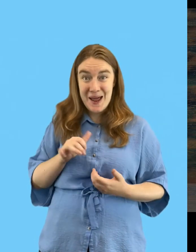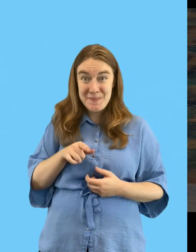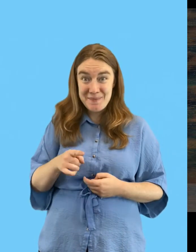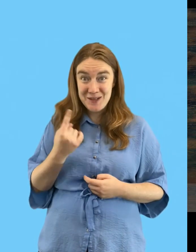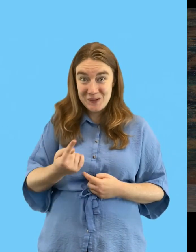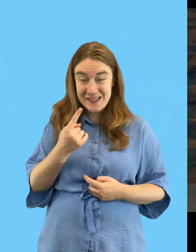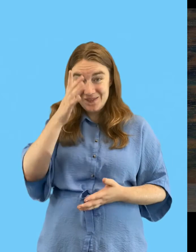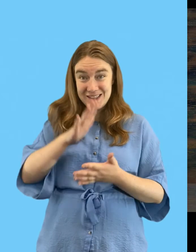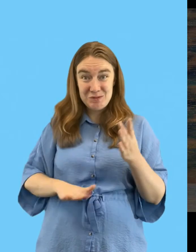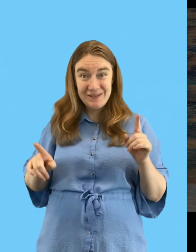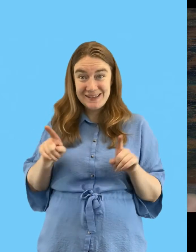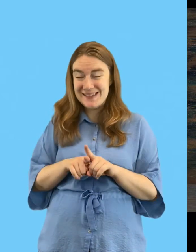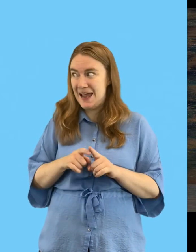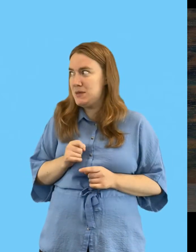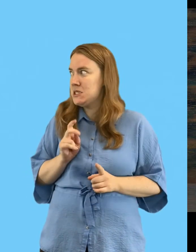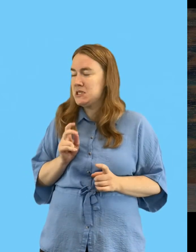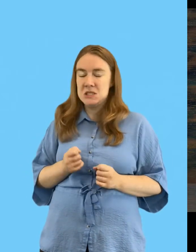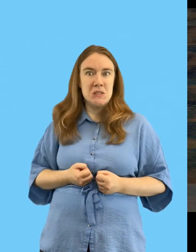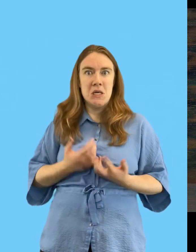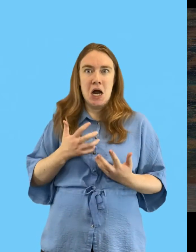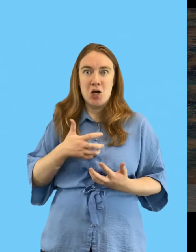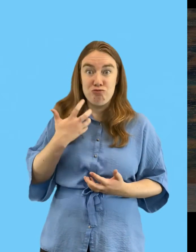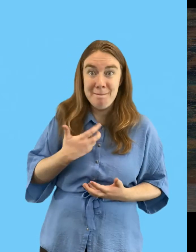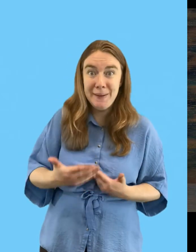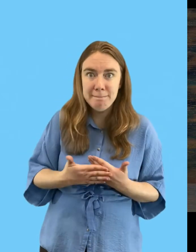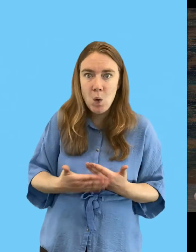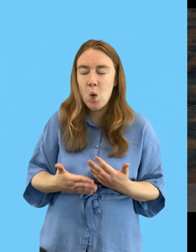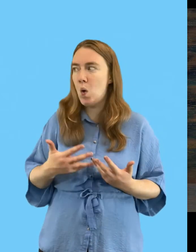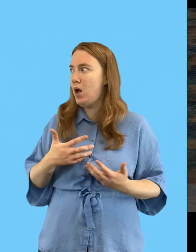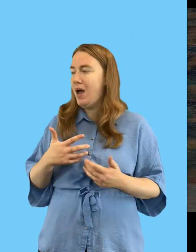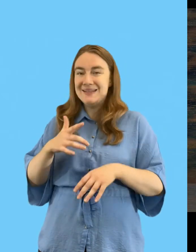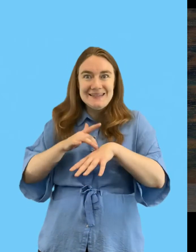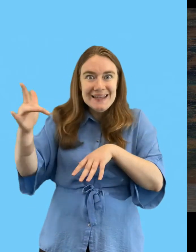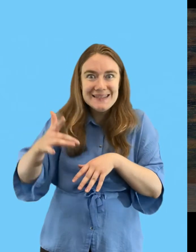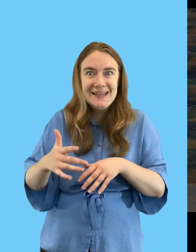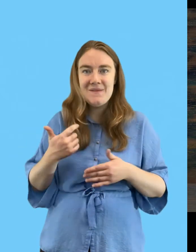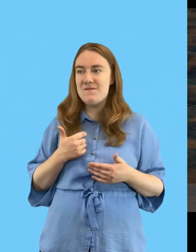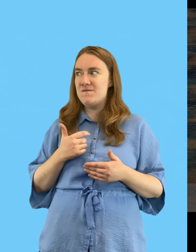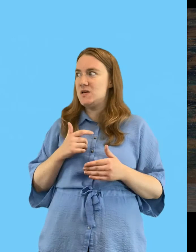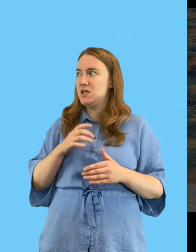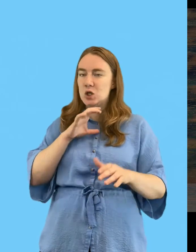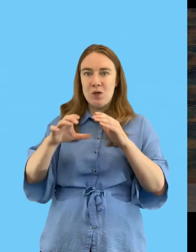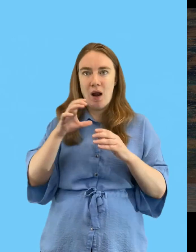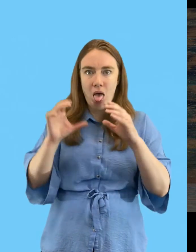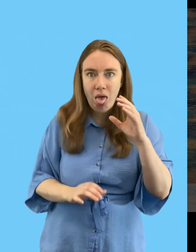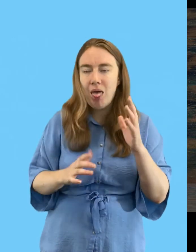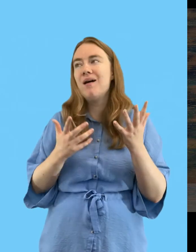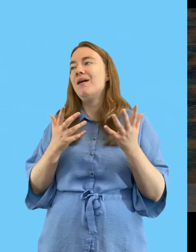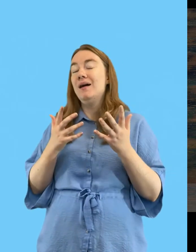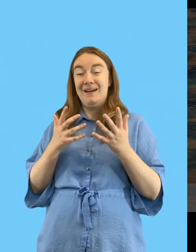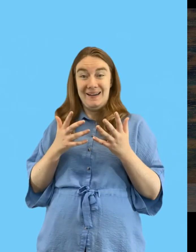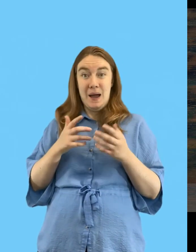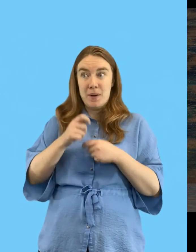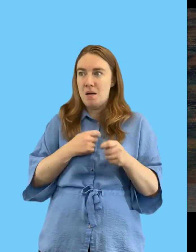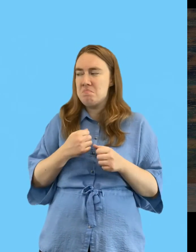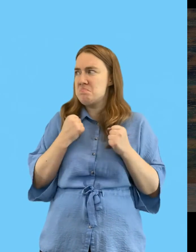shorter. At times you'll have been grumpier. And I'm sure we'll have been slower to forgive. It's actually quite easy